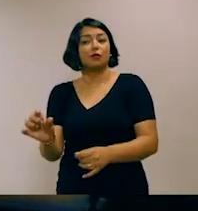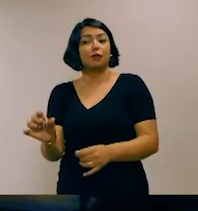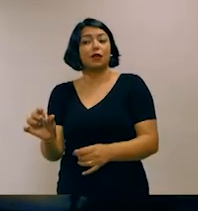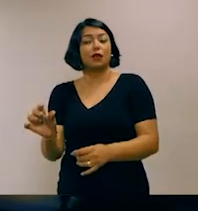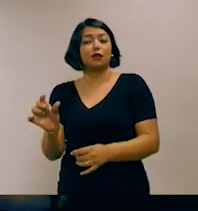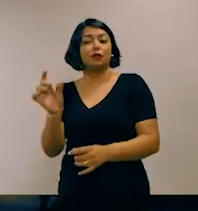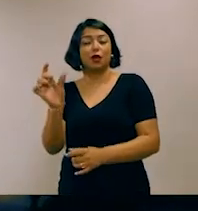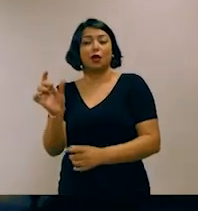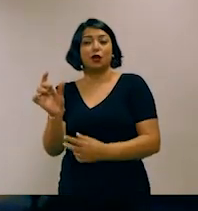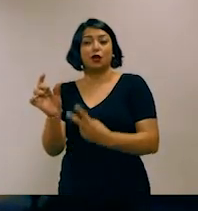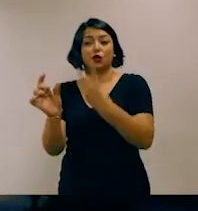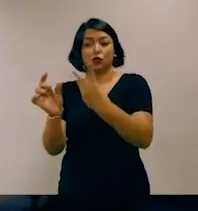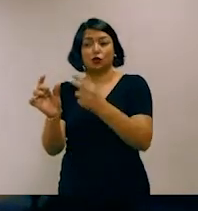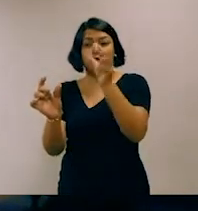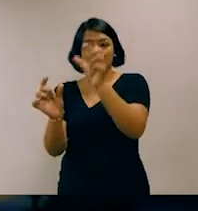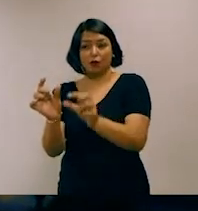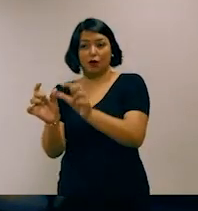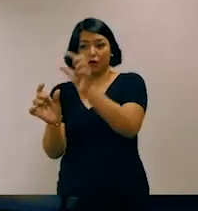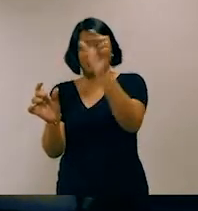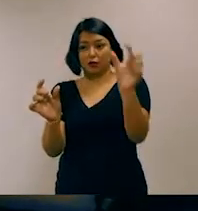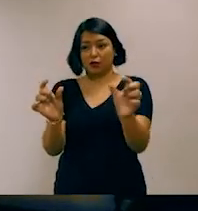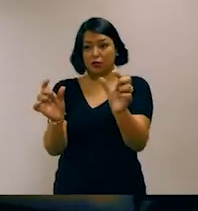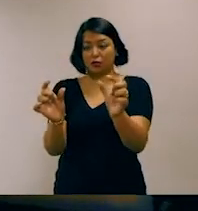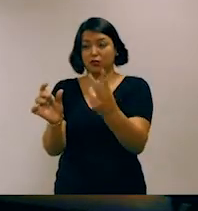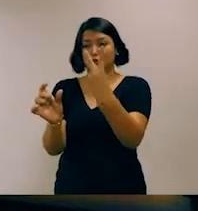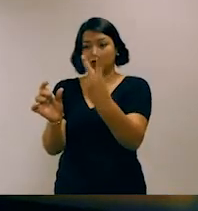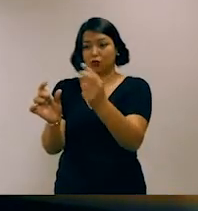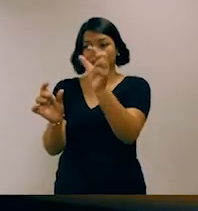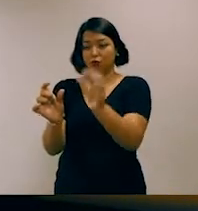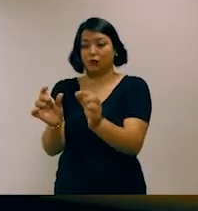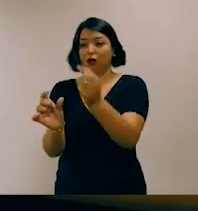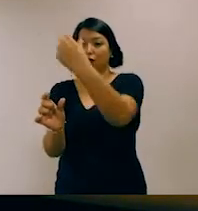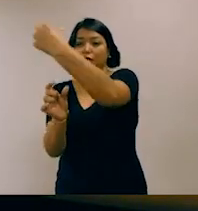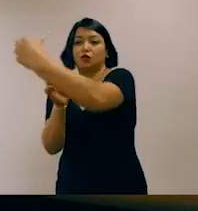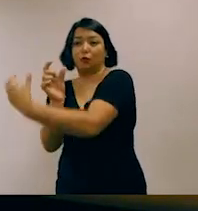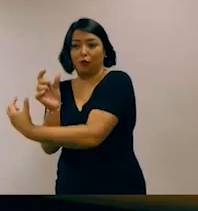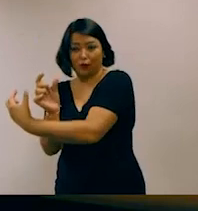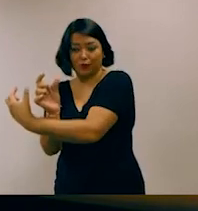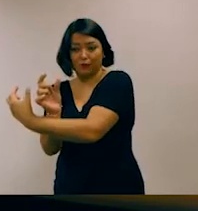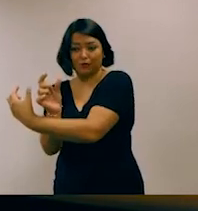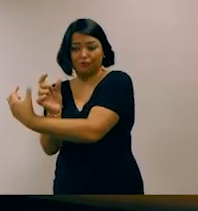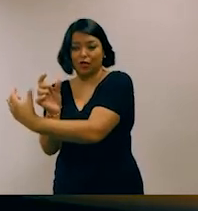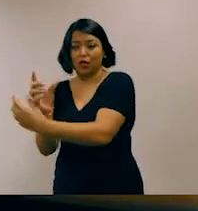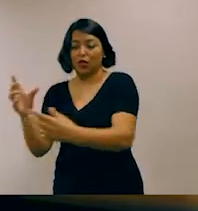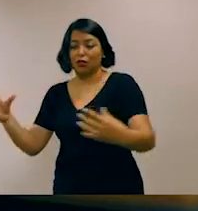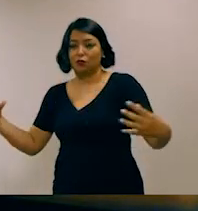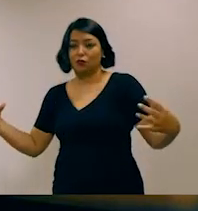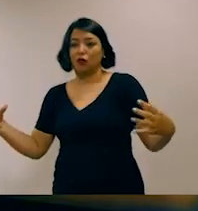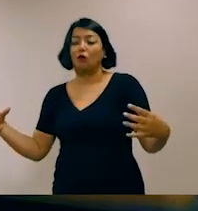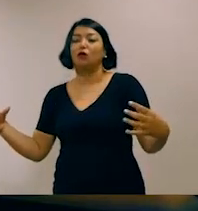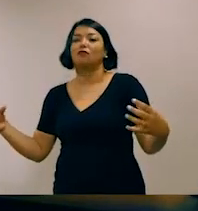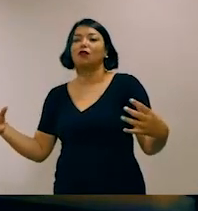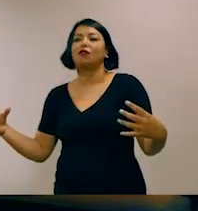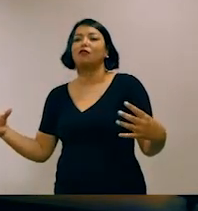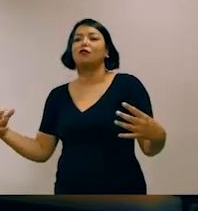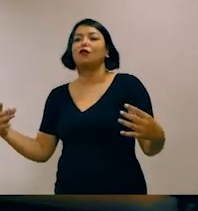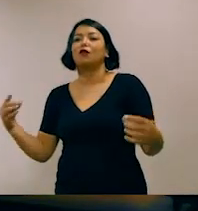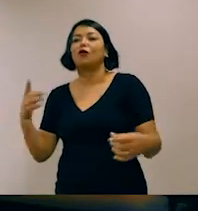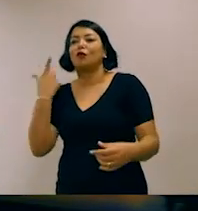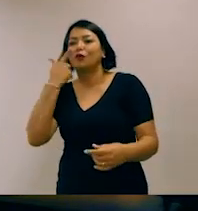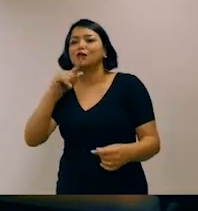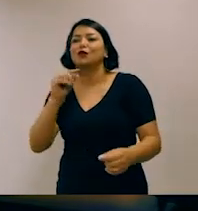If the context is equal to 4, it's going to get the two words before it and the two words after it. And then it's going